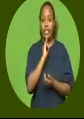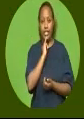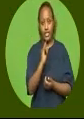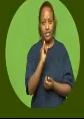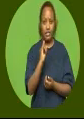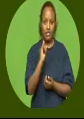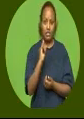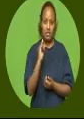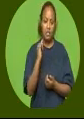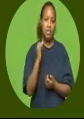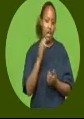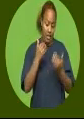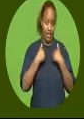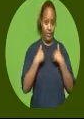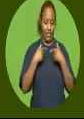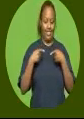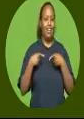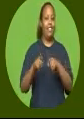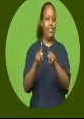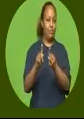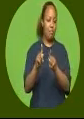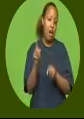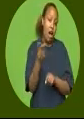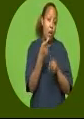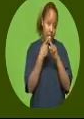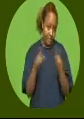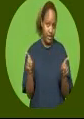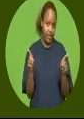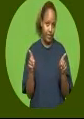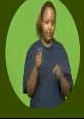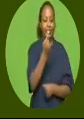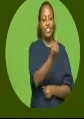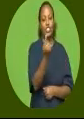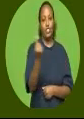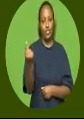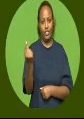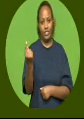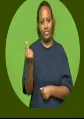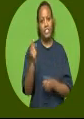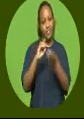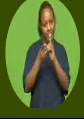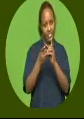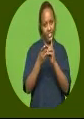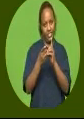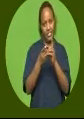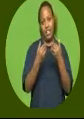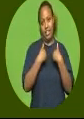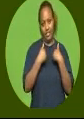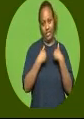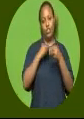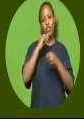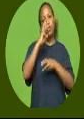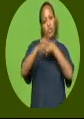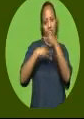criticism. However, each definition shares universal truths about